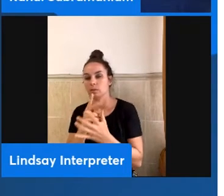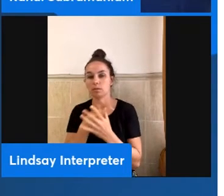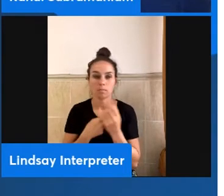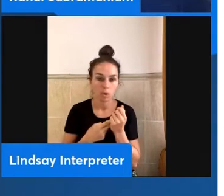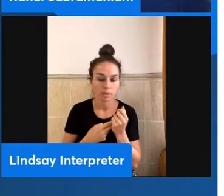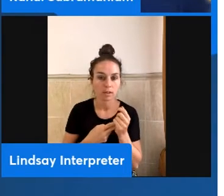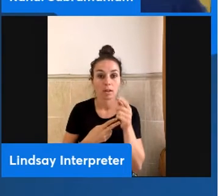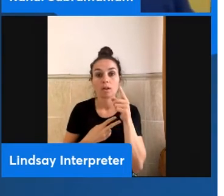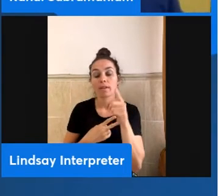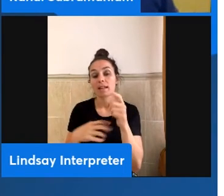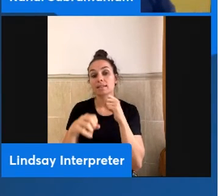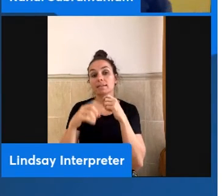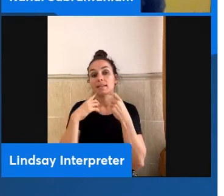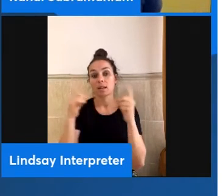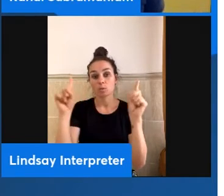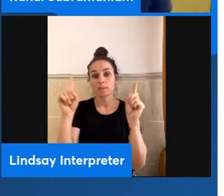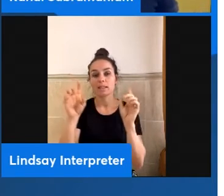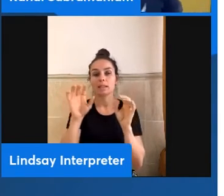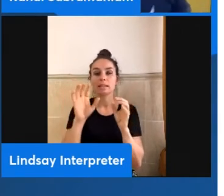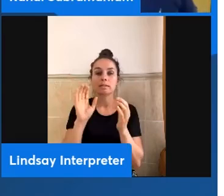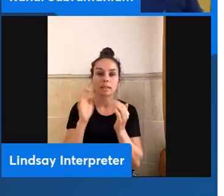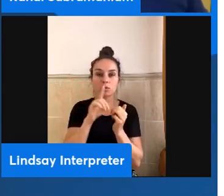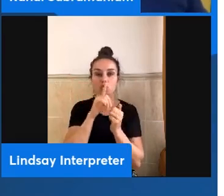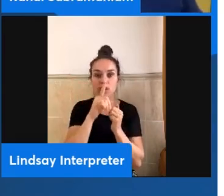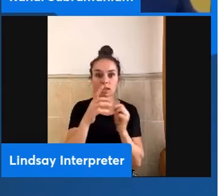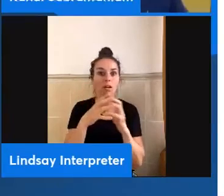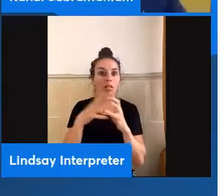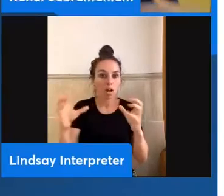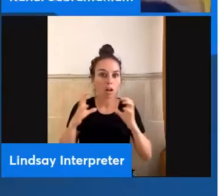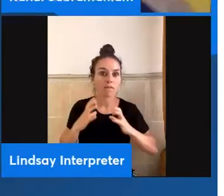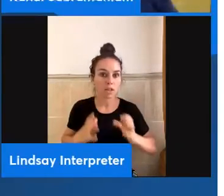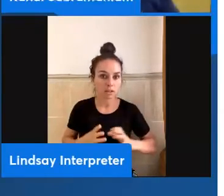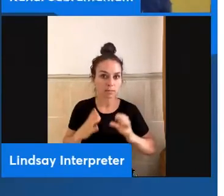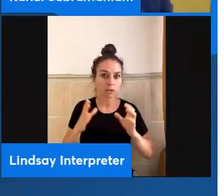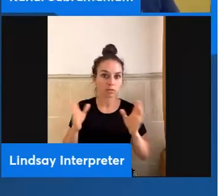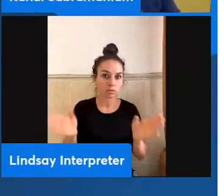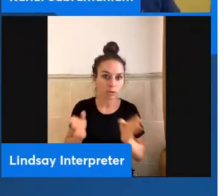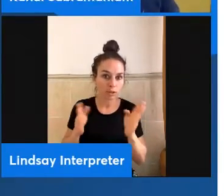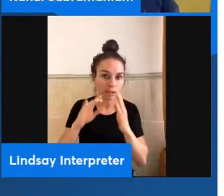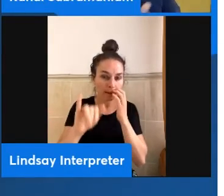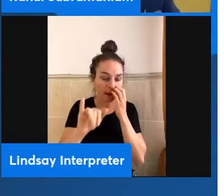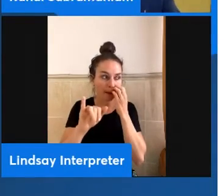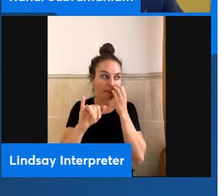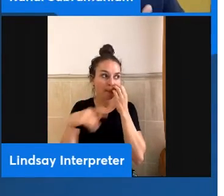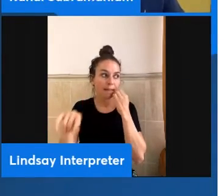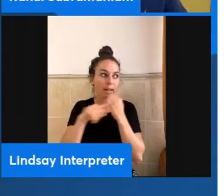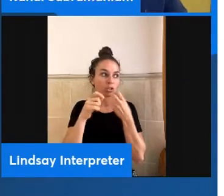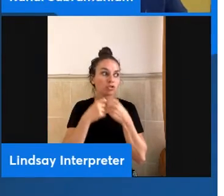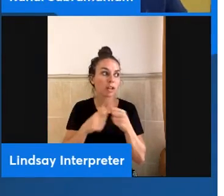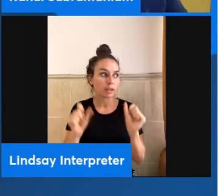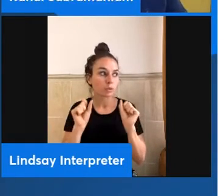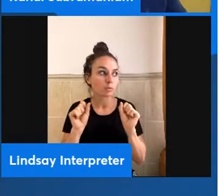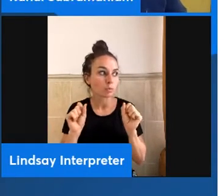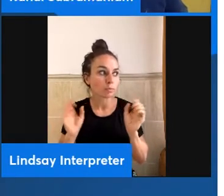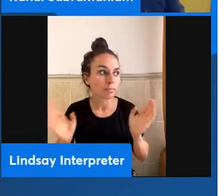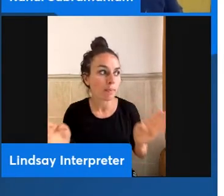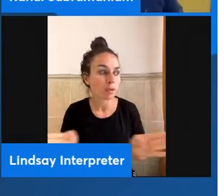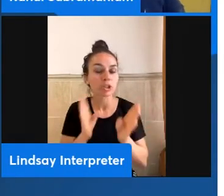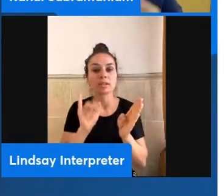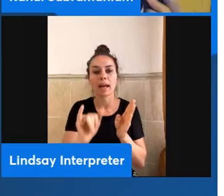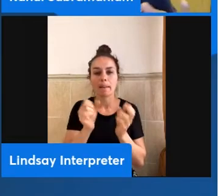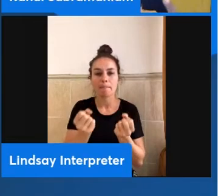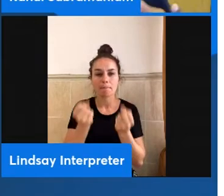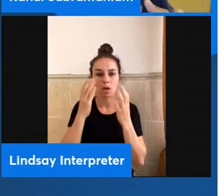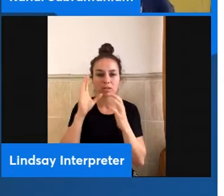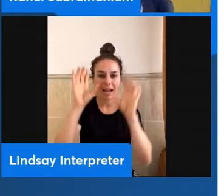largely driven by a lot of customers who are trying to push the multi-cloud story,